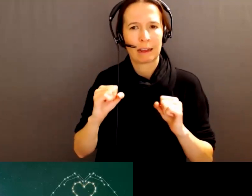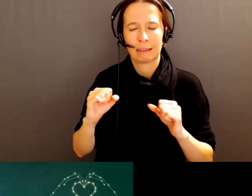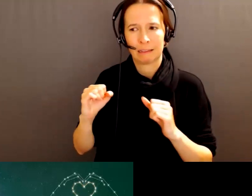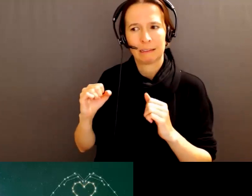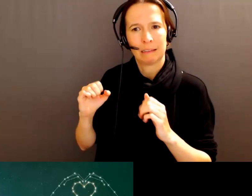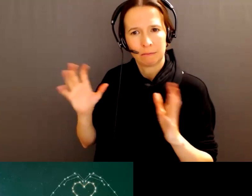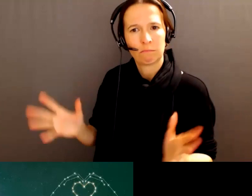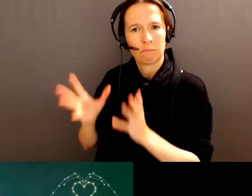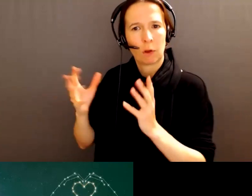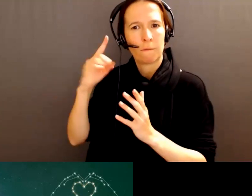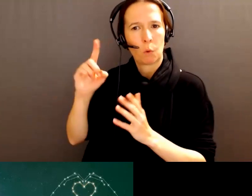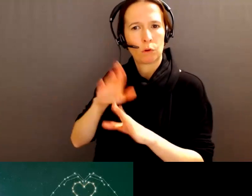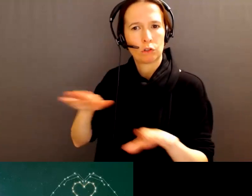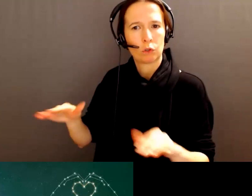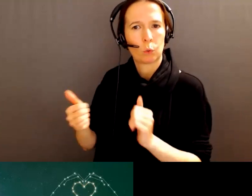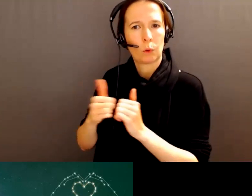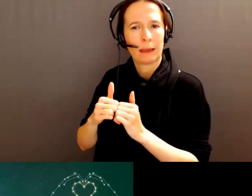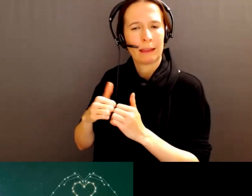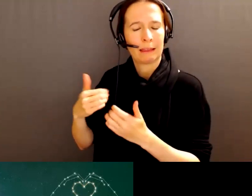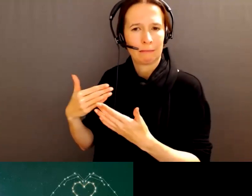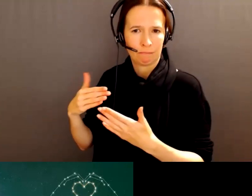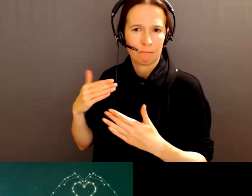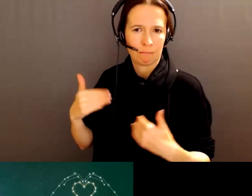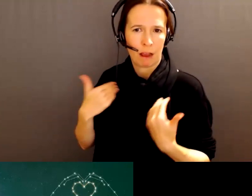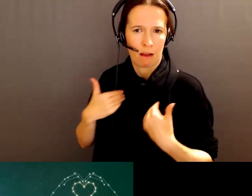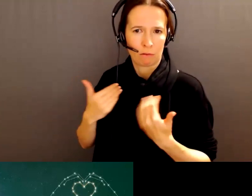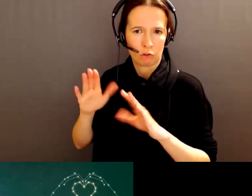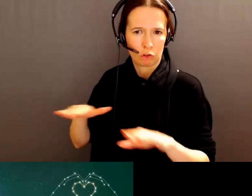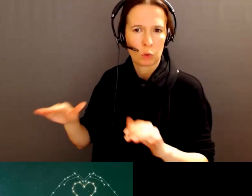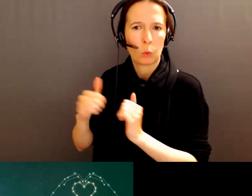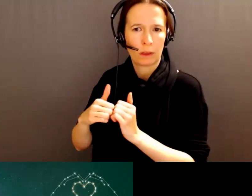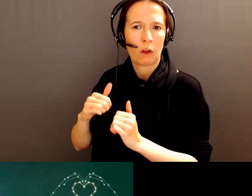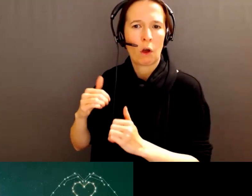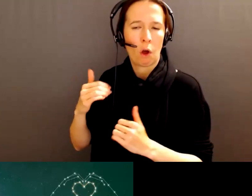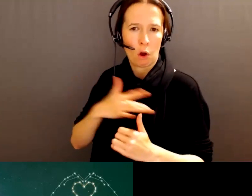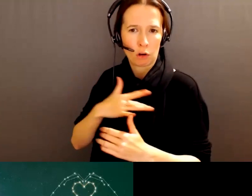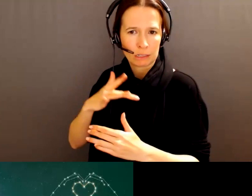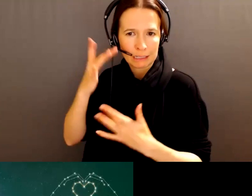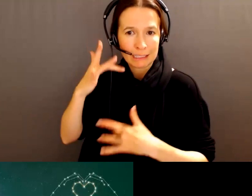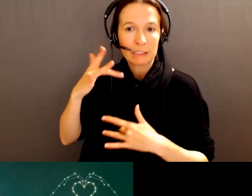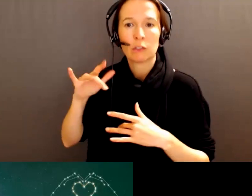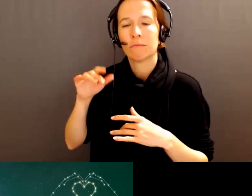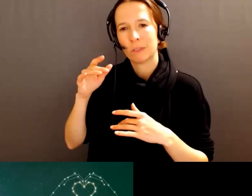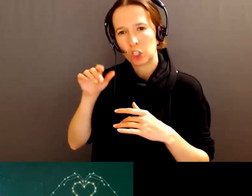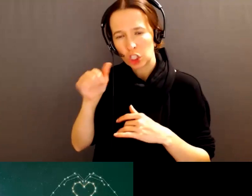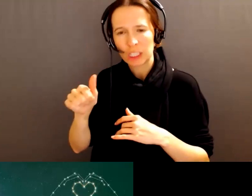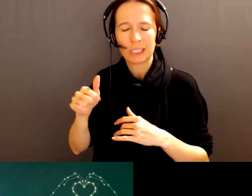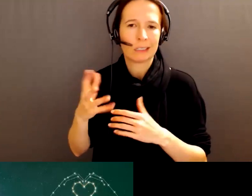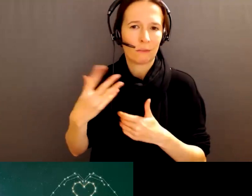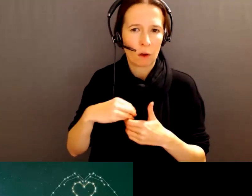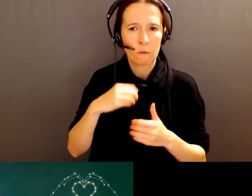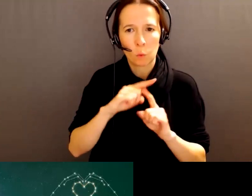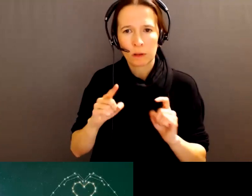heart disease. She follows a variety of children, including those with congenital heart disease, pediatric transplant,